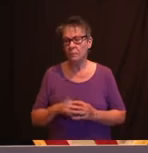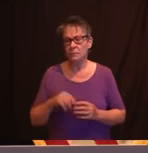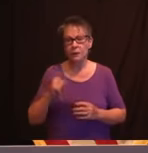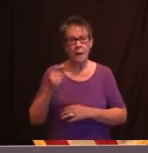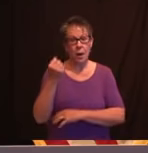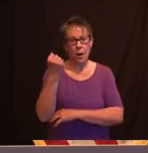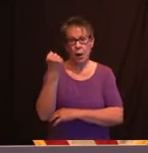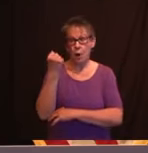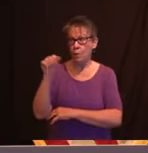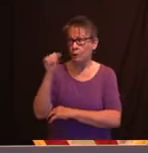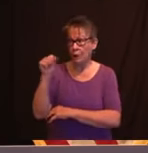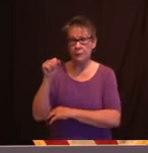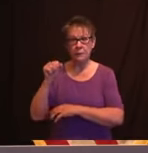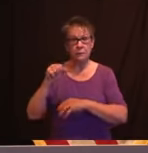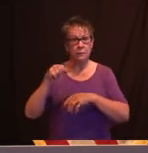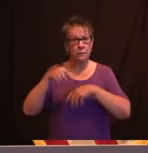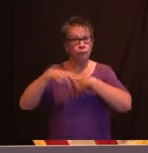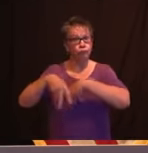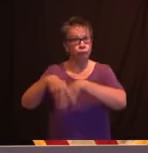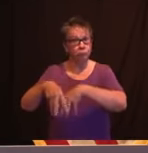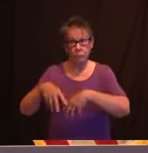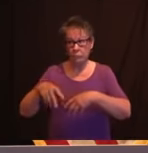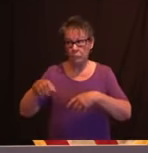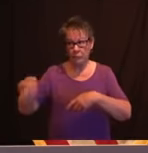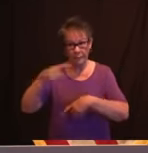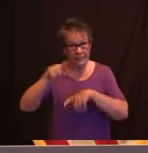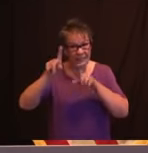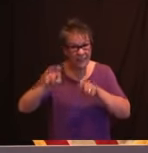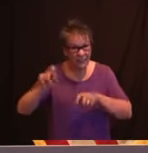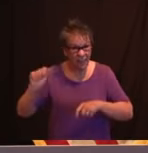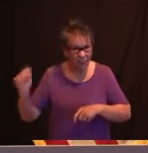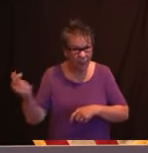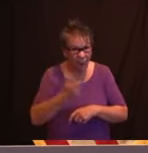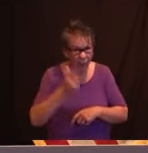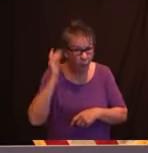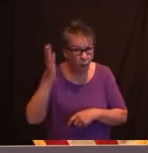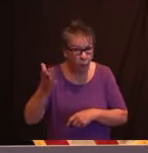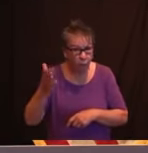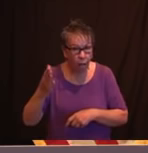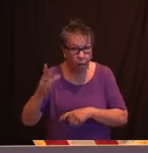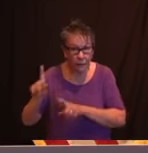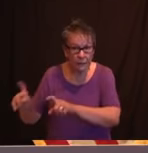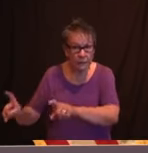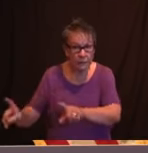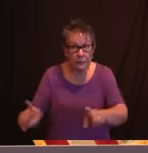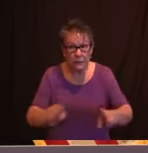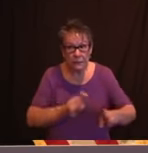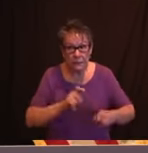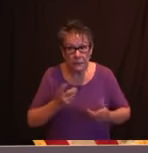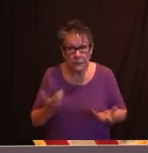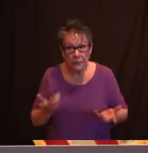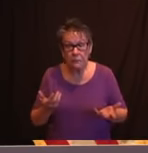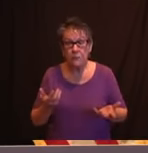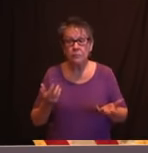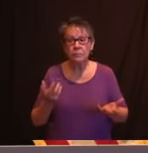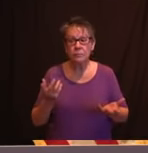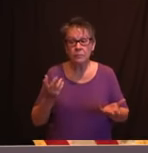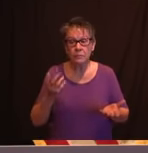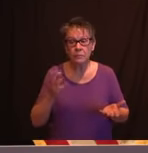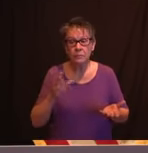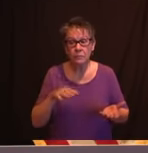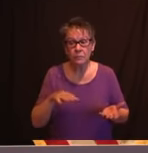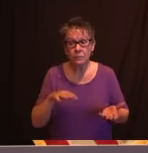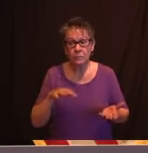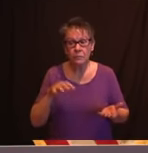I mentioned yesterday Mayor Baraka said that he felt like the folks who had gathered in close proximity on Saturday